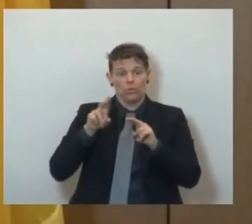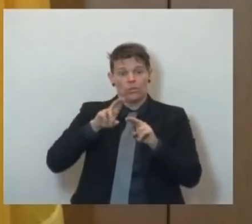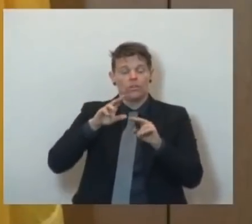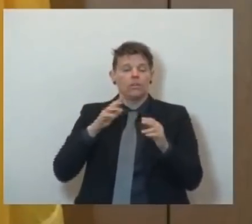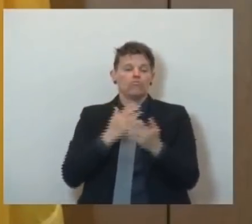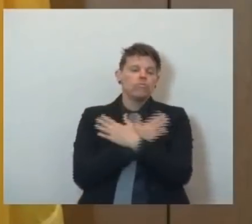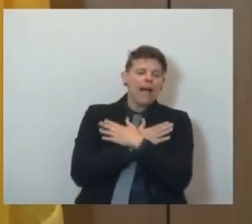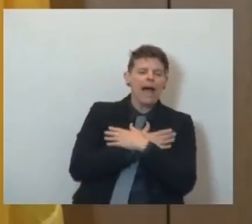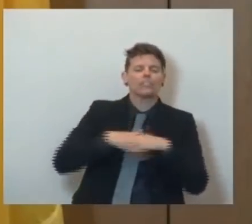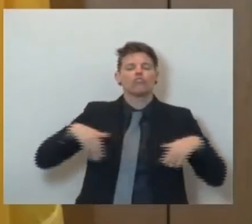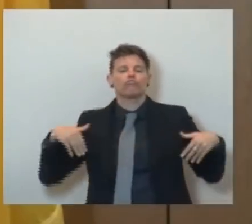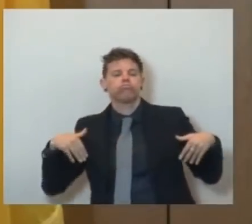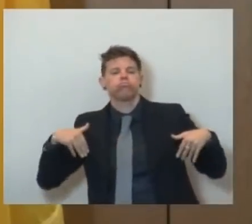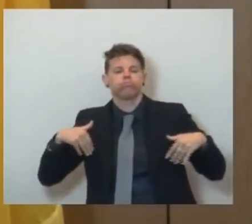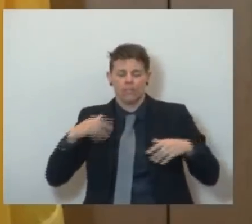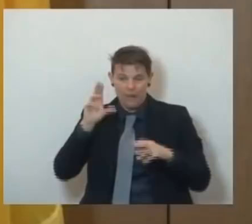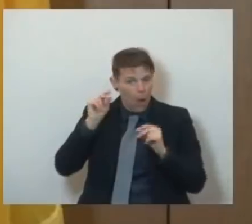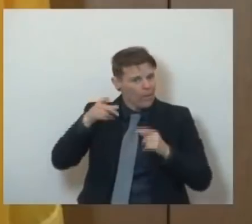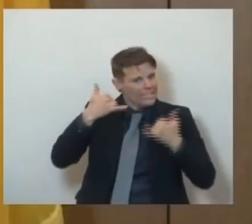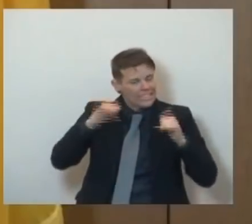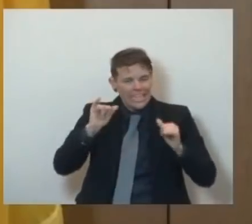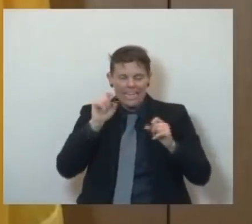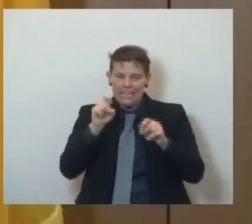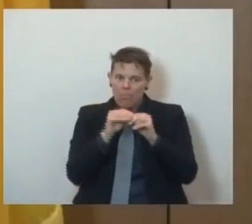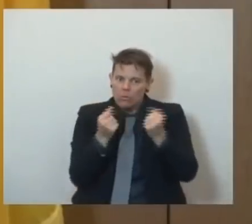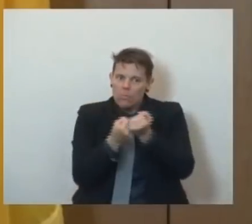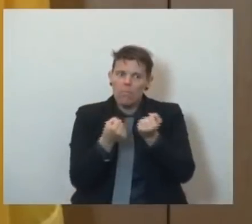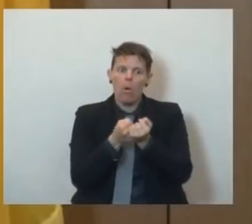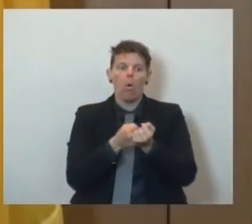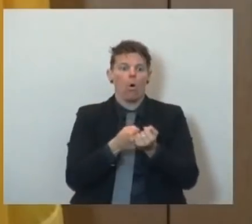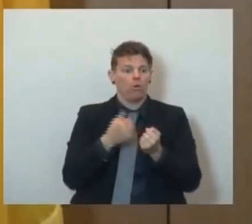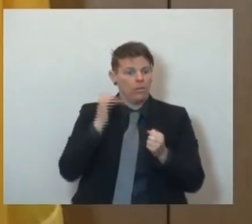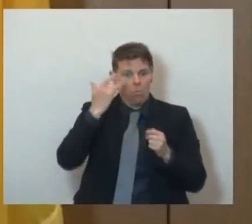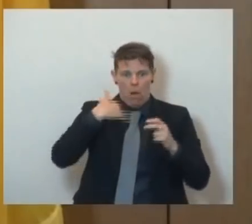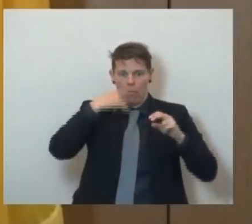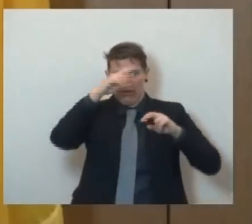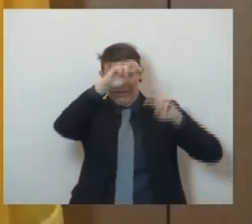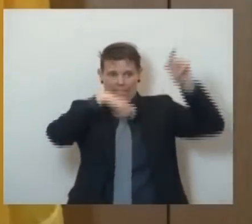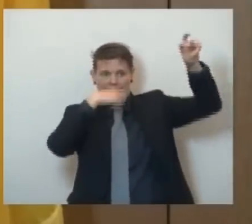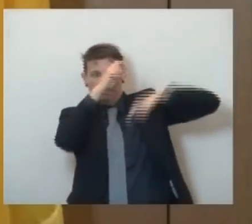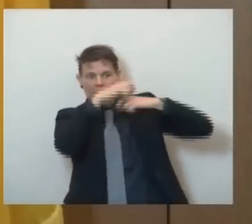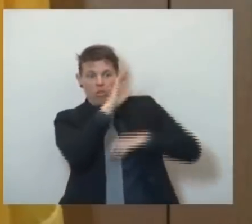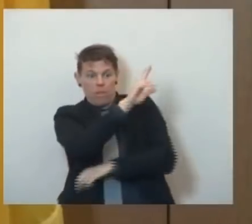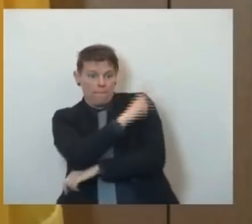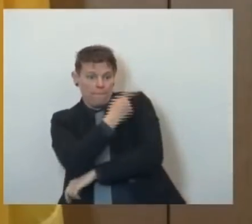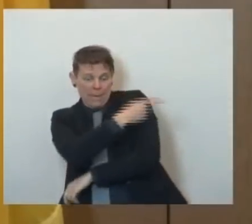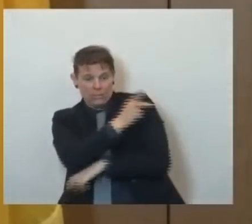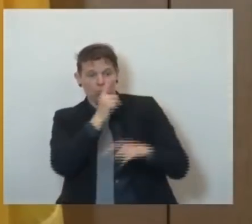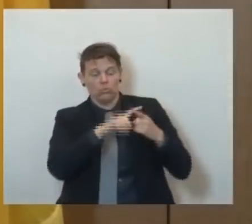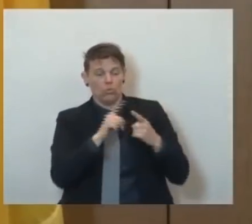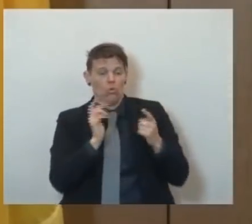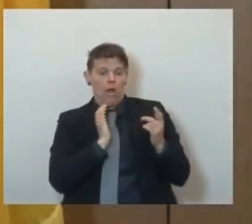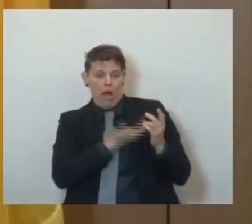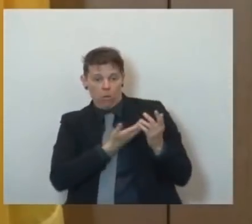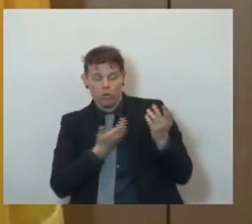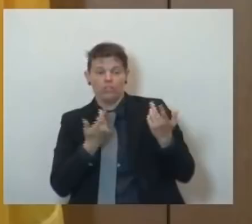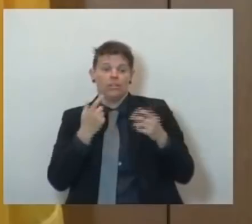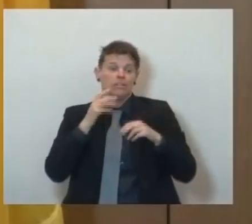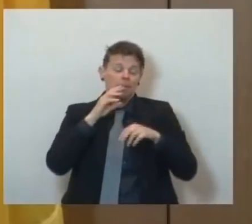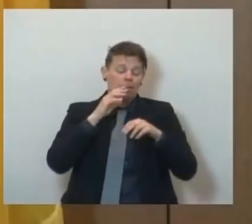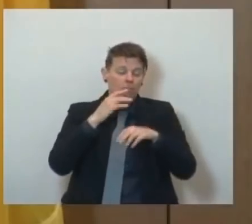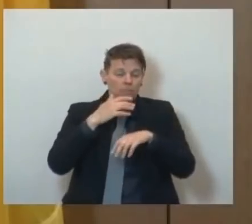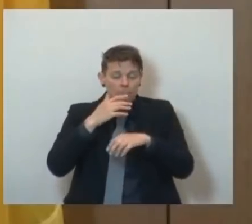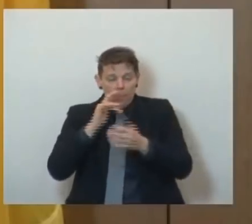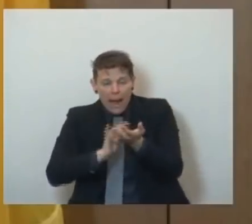the entire state, which is why we transport patients, why we have a statewide medical advisory team. We didn't make it, you know, so that you have